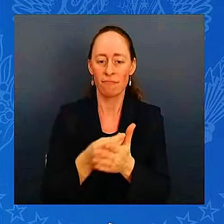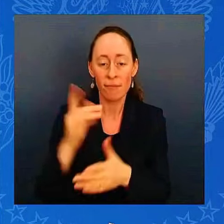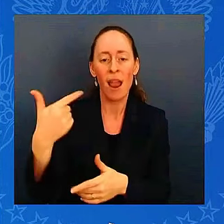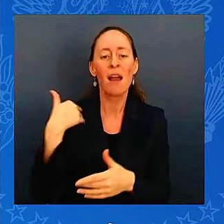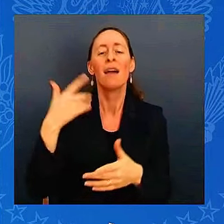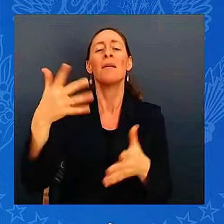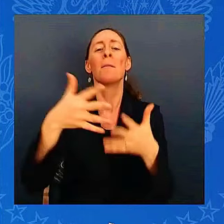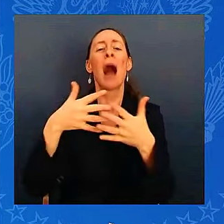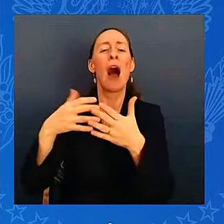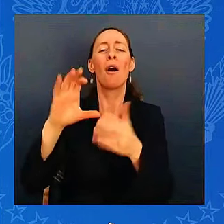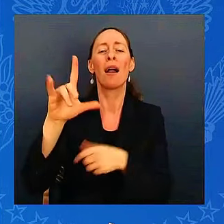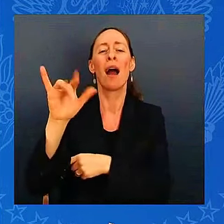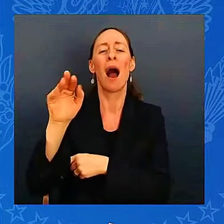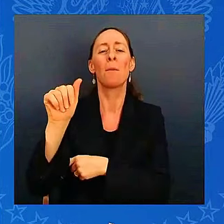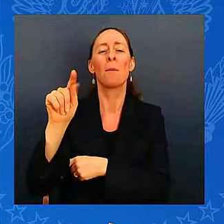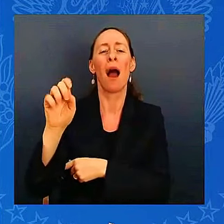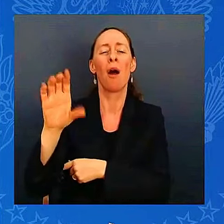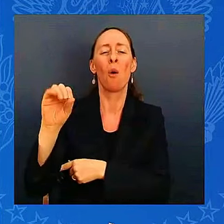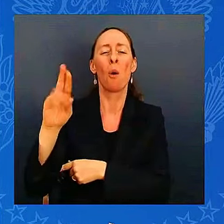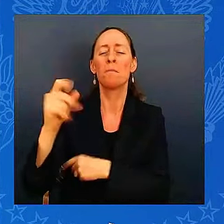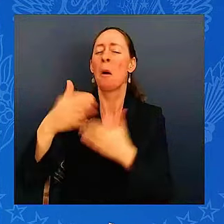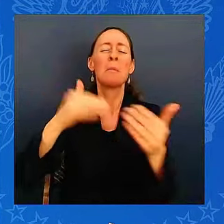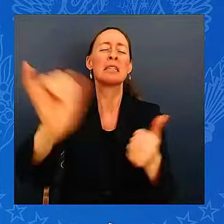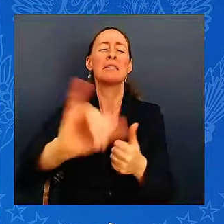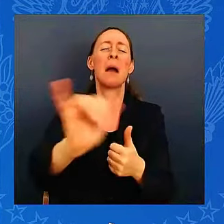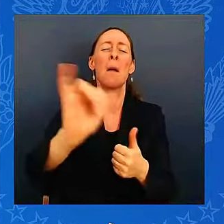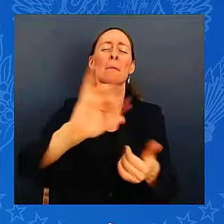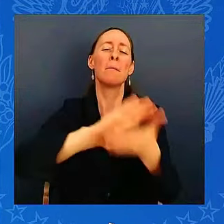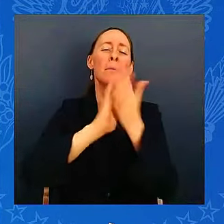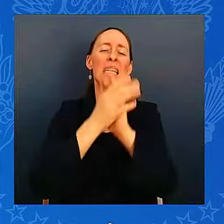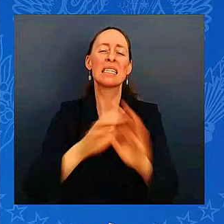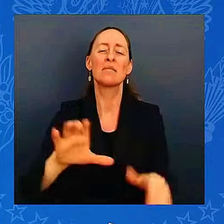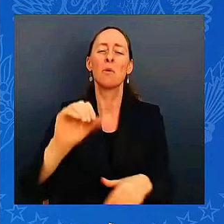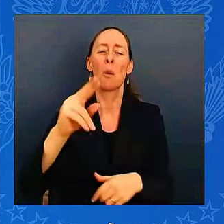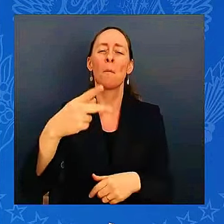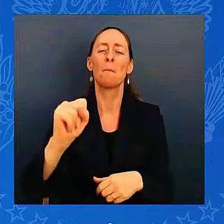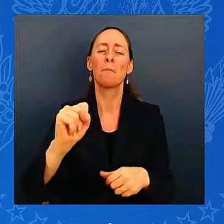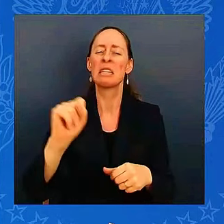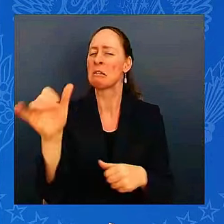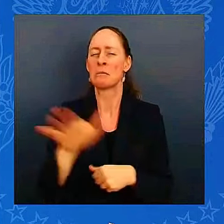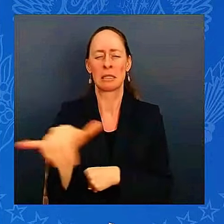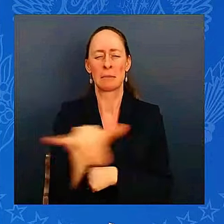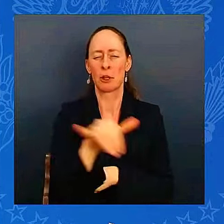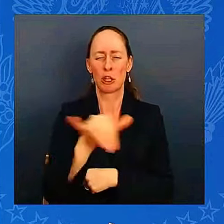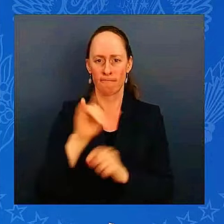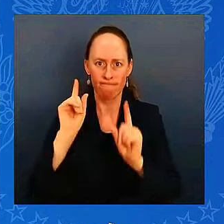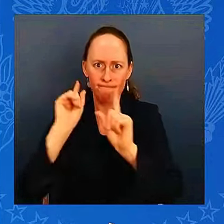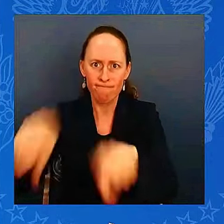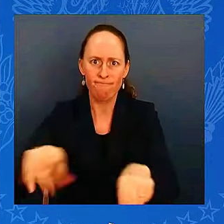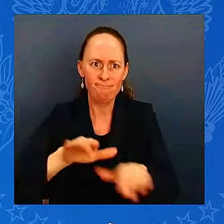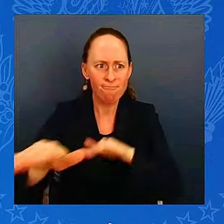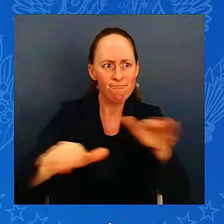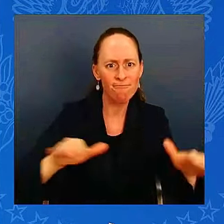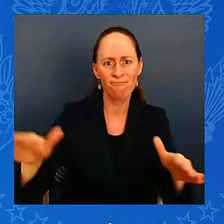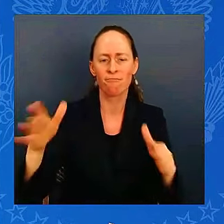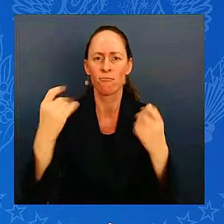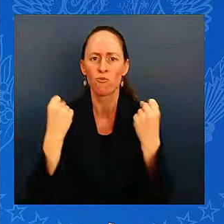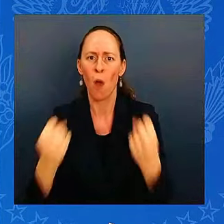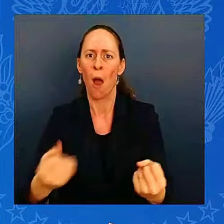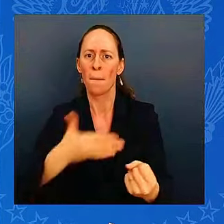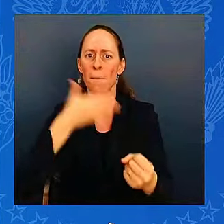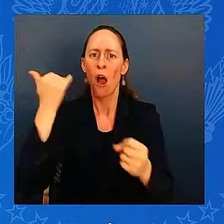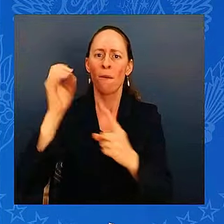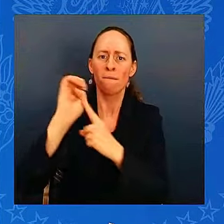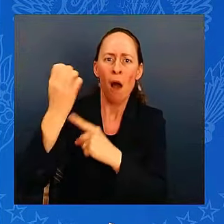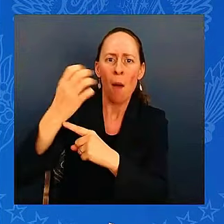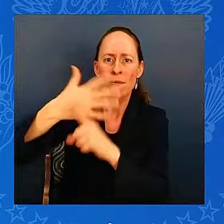people on the path to good-paying, clean energy jobs to improve our environment and grow our economy. And you know, the United States has